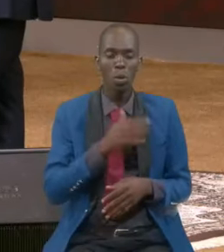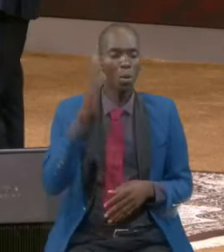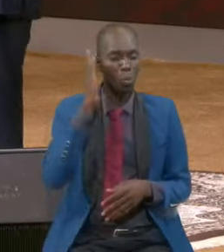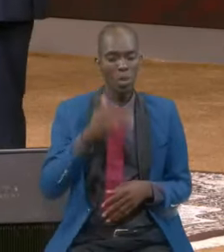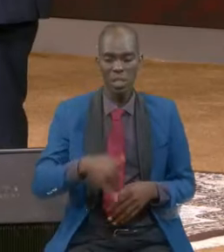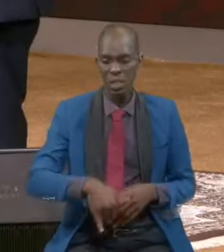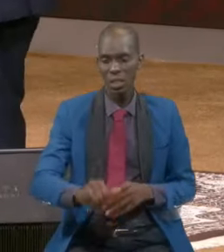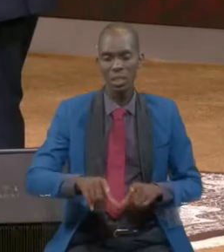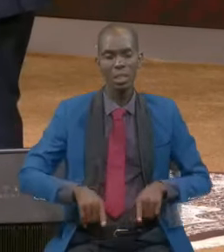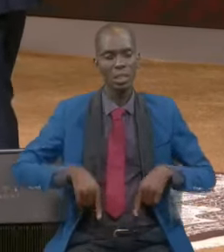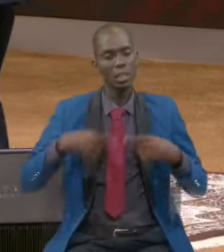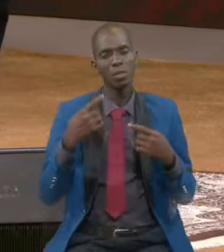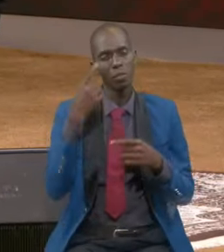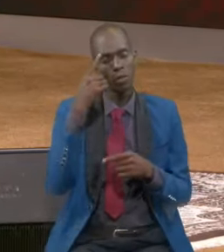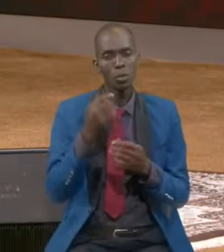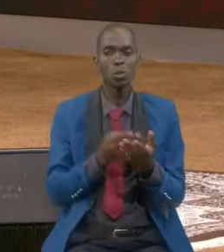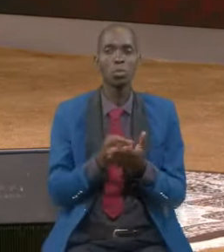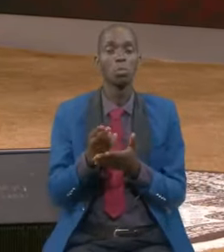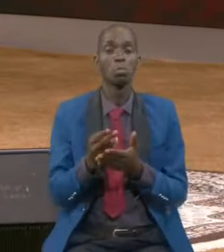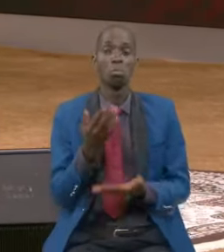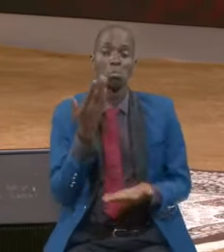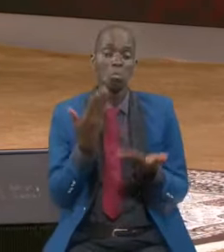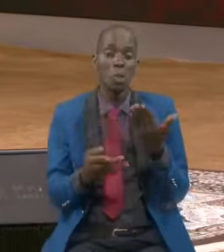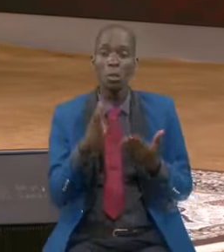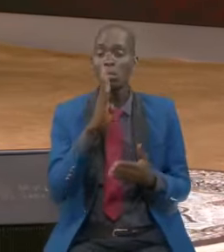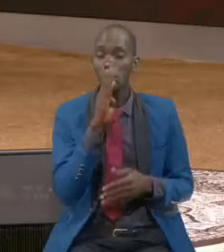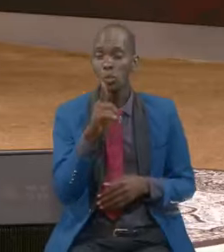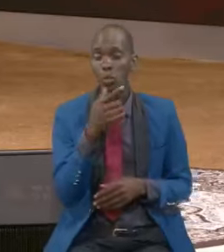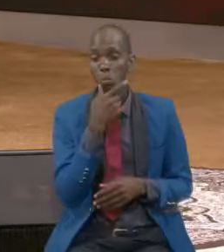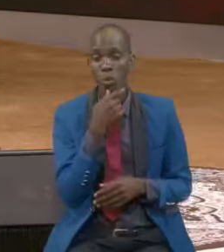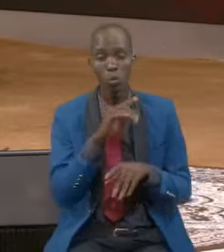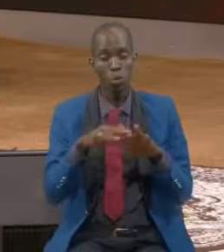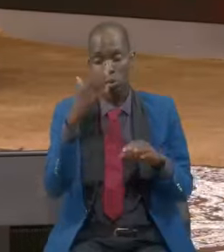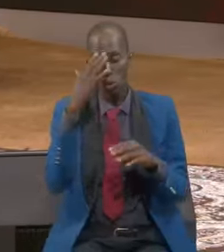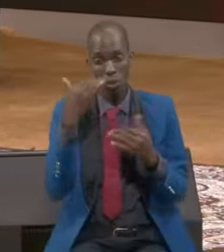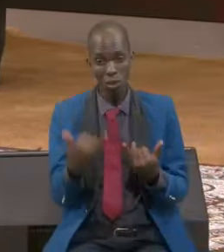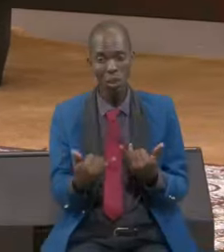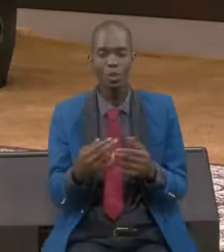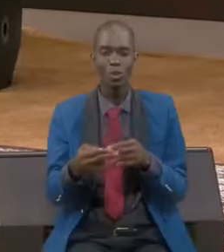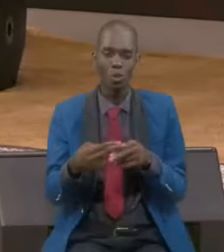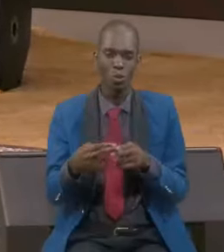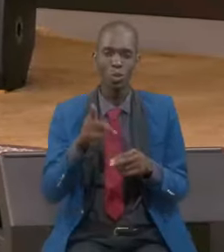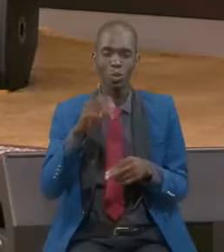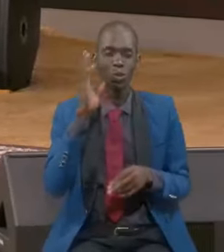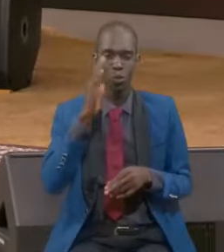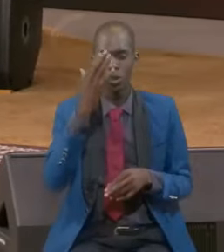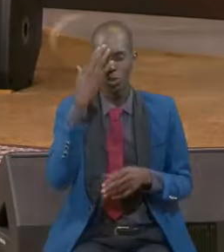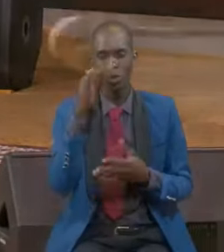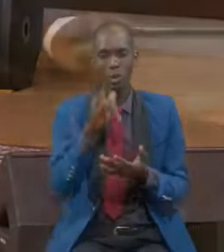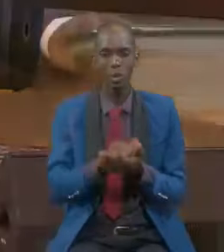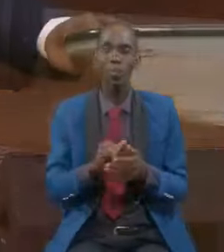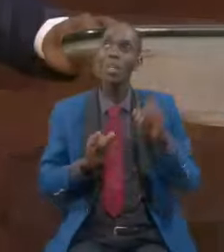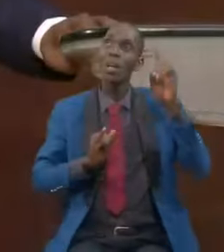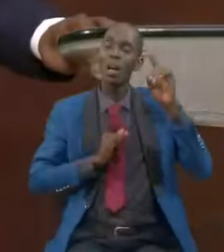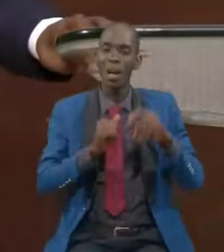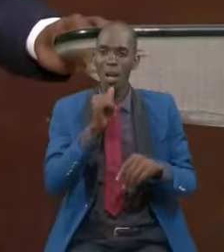say, eventually, maybe you pretend you don't know now, eventually you will know that I am He and I